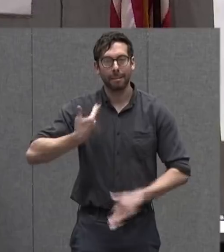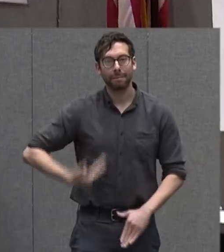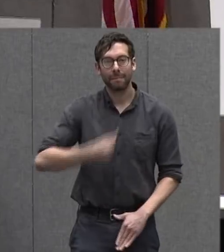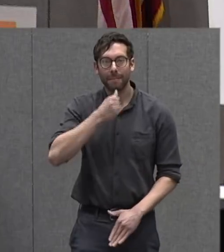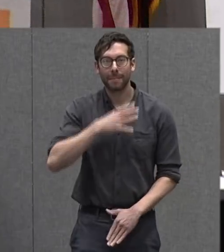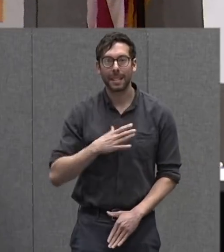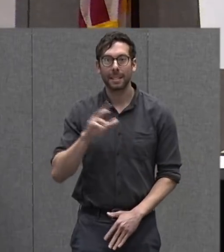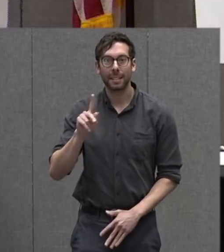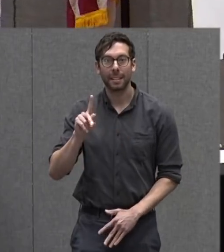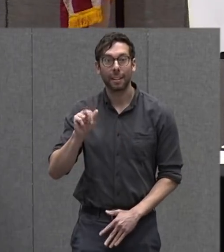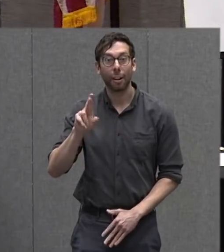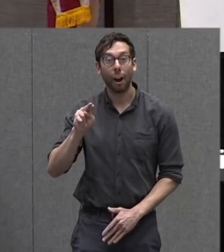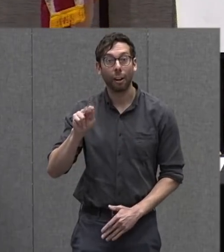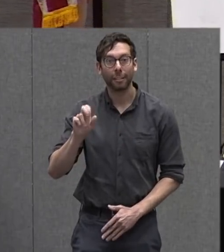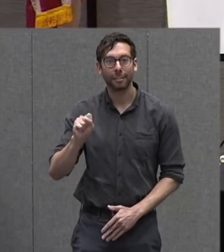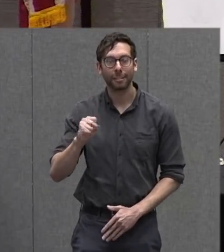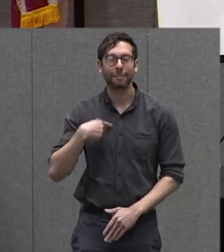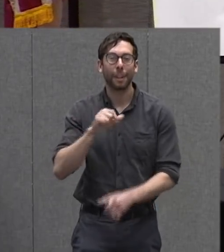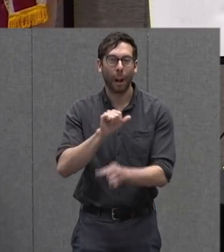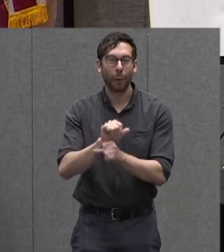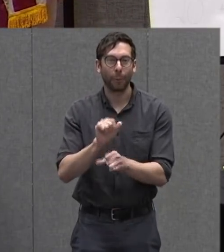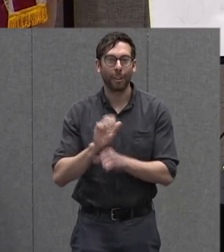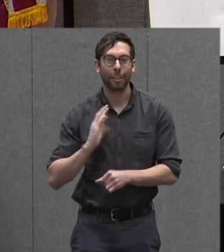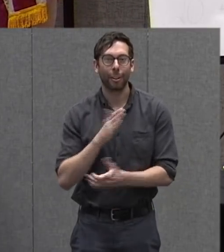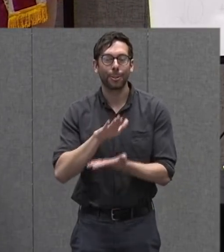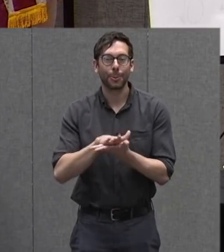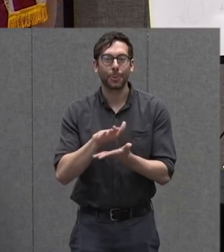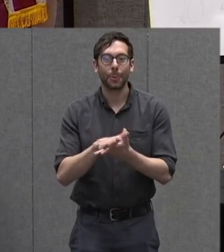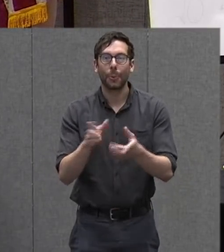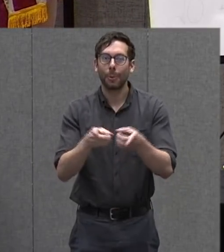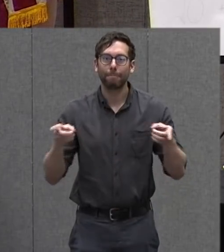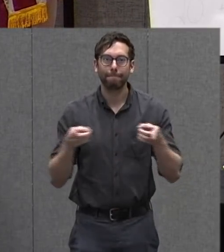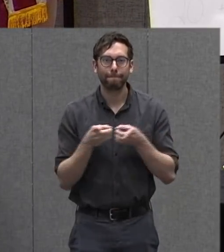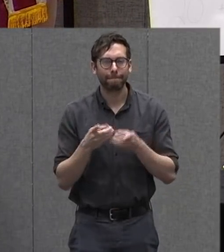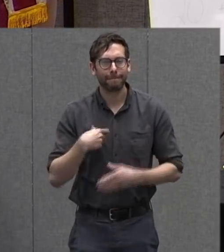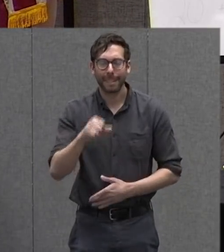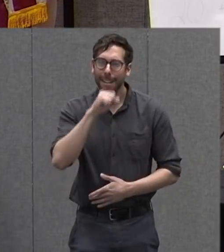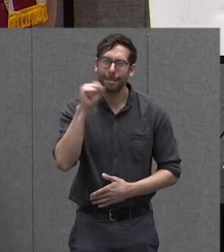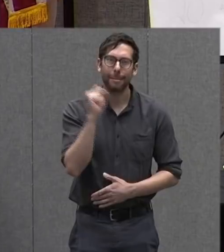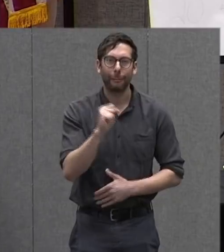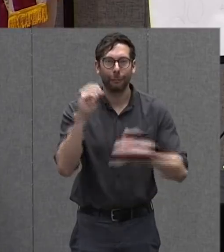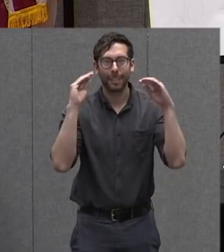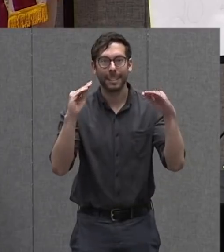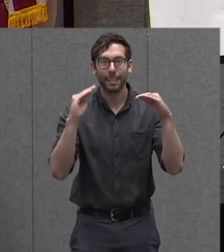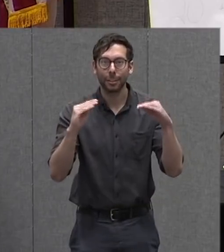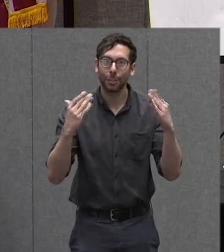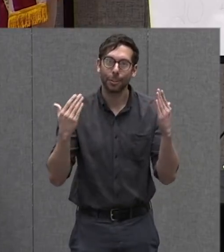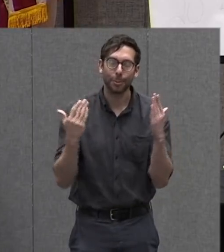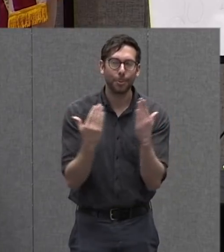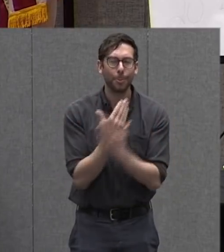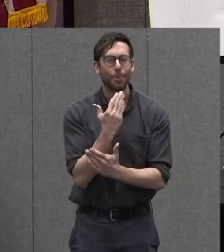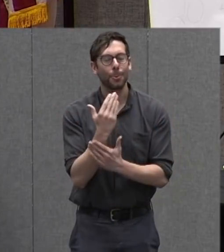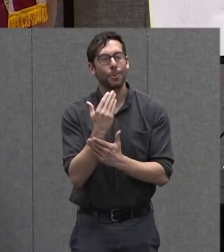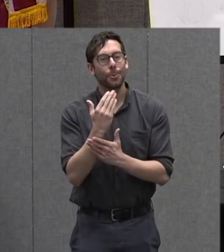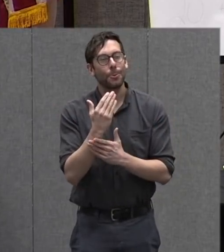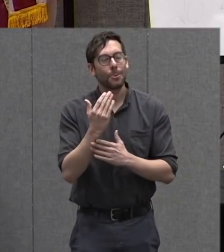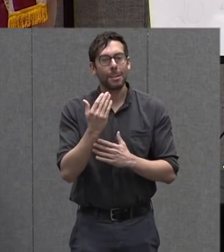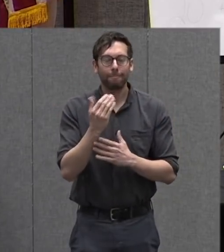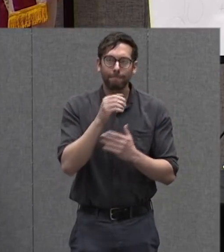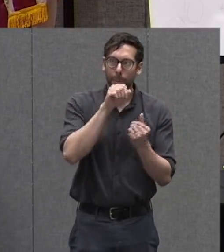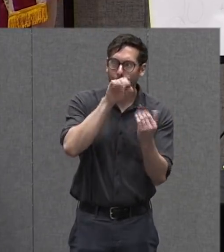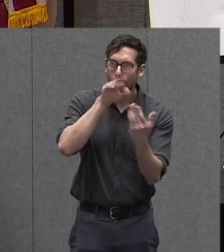school district, and I love to teach kids and teachers about new, exciting, and fun ways to think about and understand math.